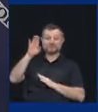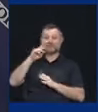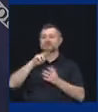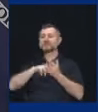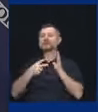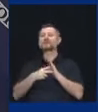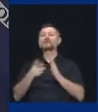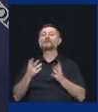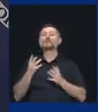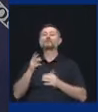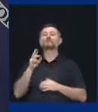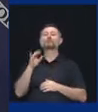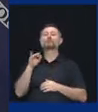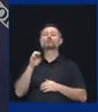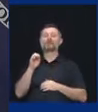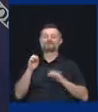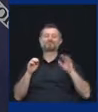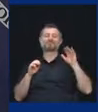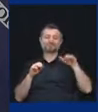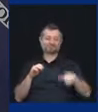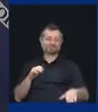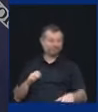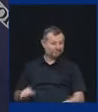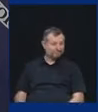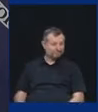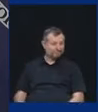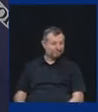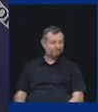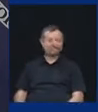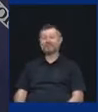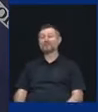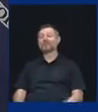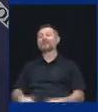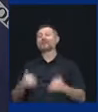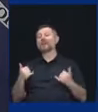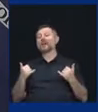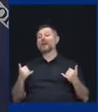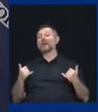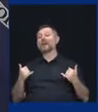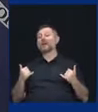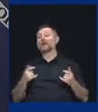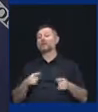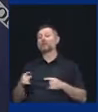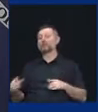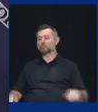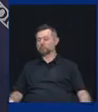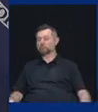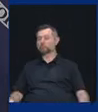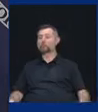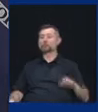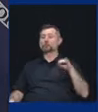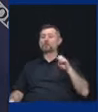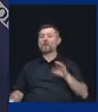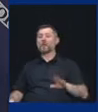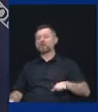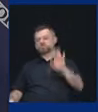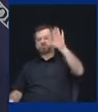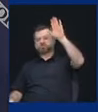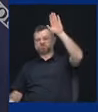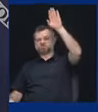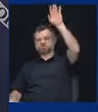had perceived low crime rates. Right now, you have high crime rates